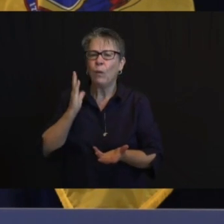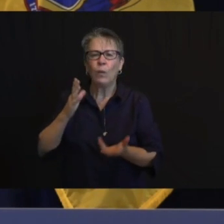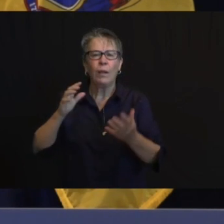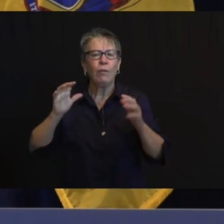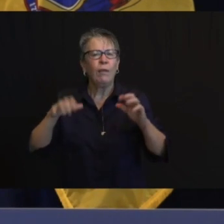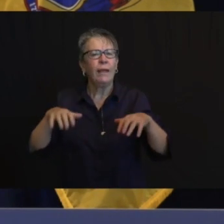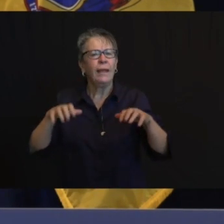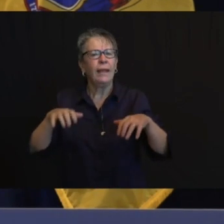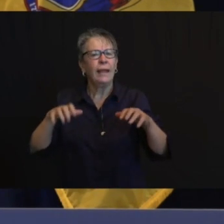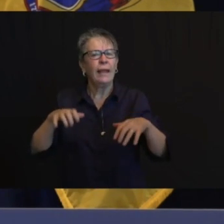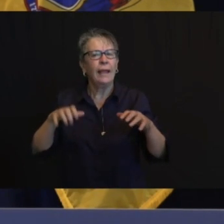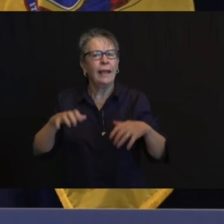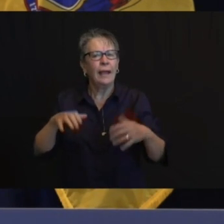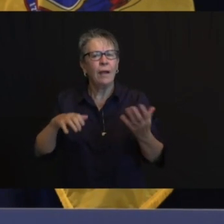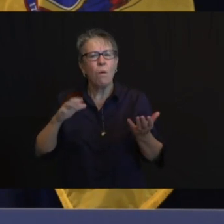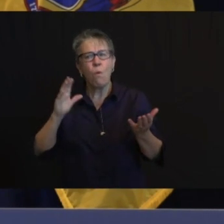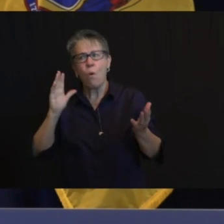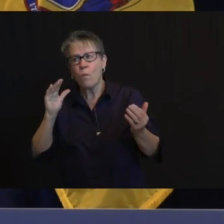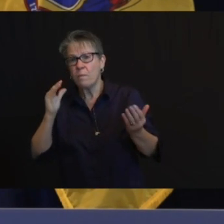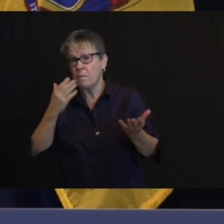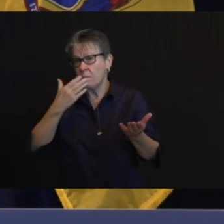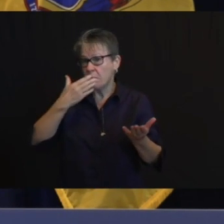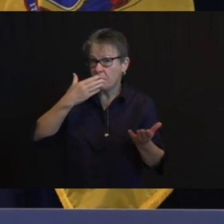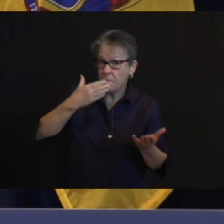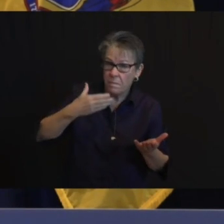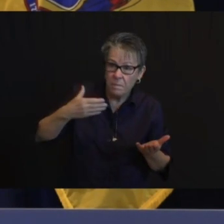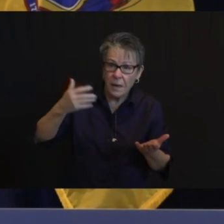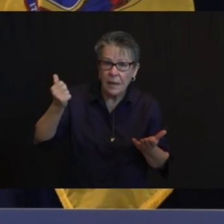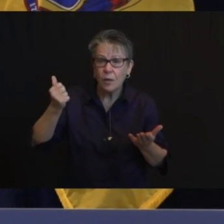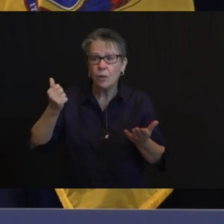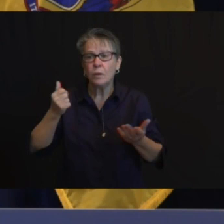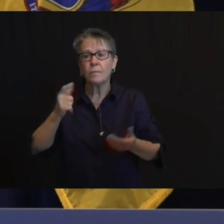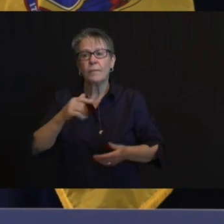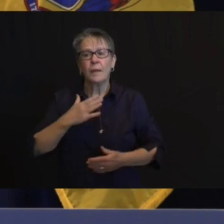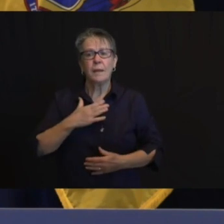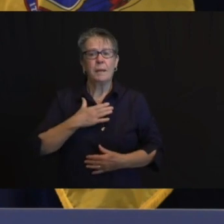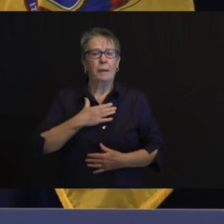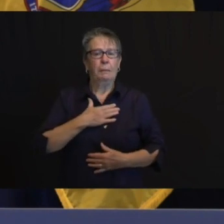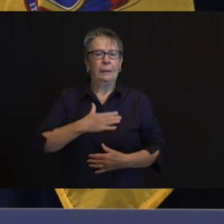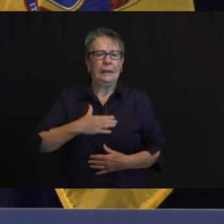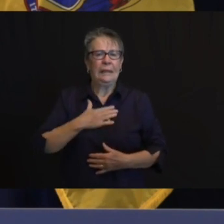got better today. Whatever you can do to be outside, please do it.